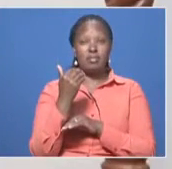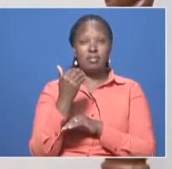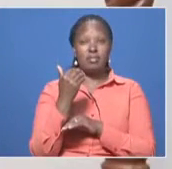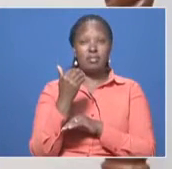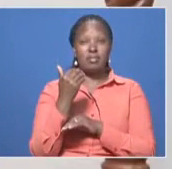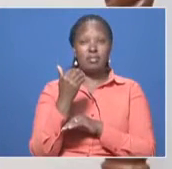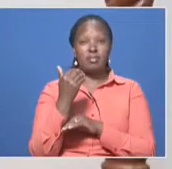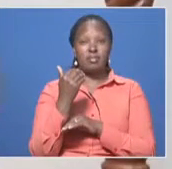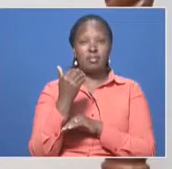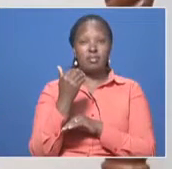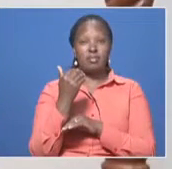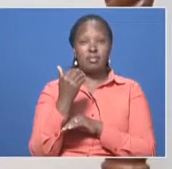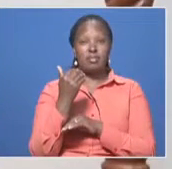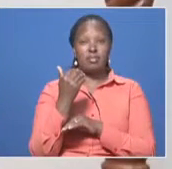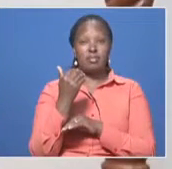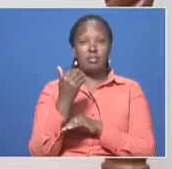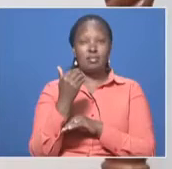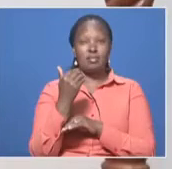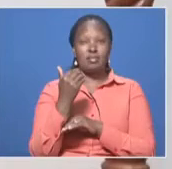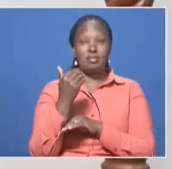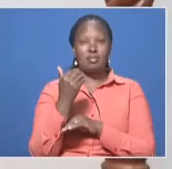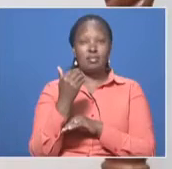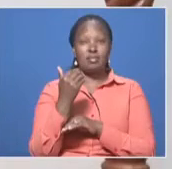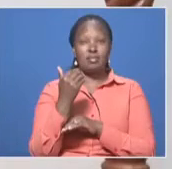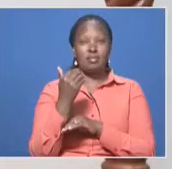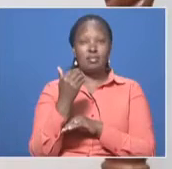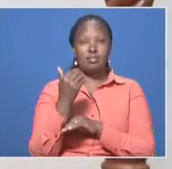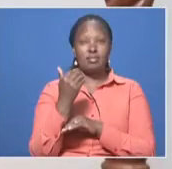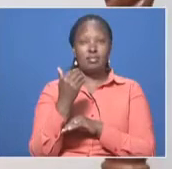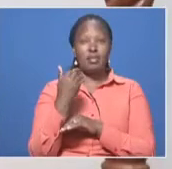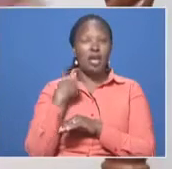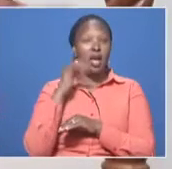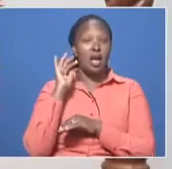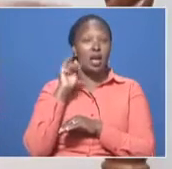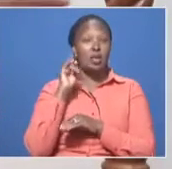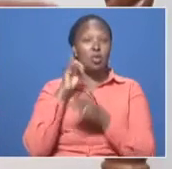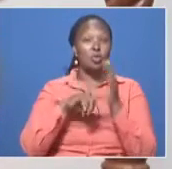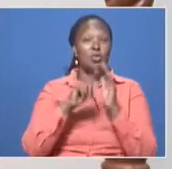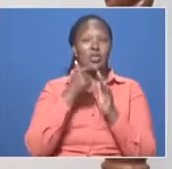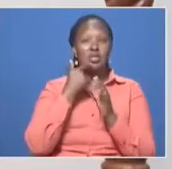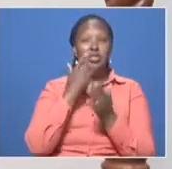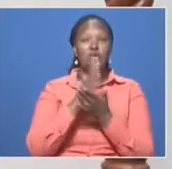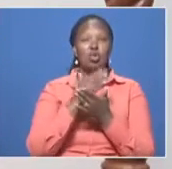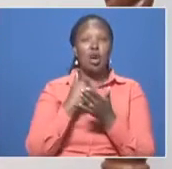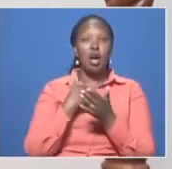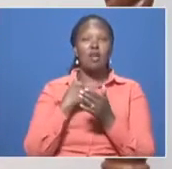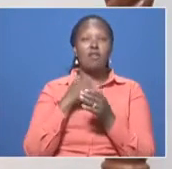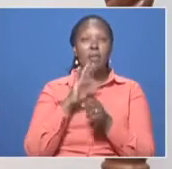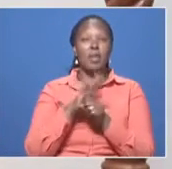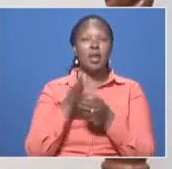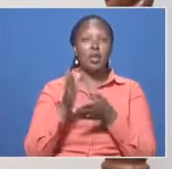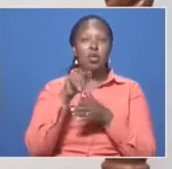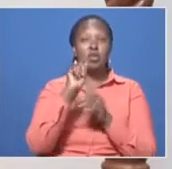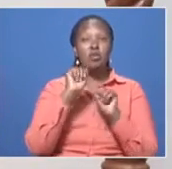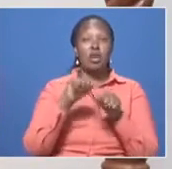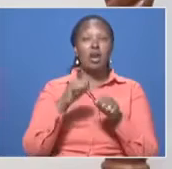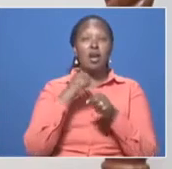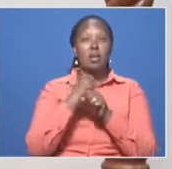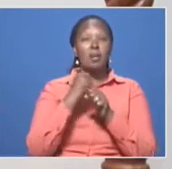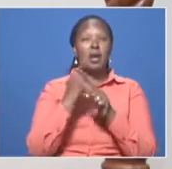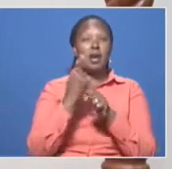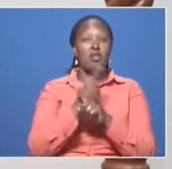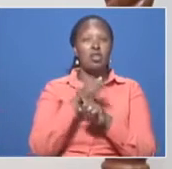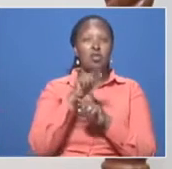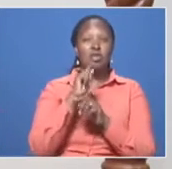why would you, even having heard what you said, why would you, there are many ways arguably you could make a difference. I think you already were doing it very